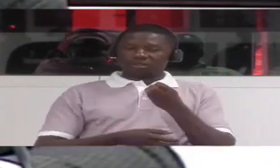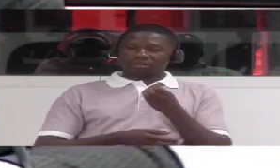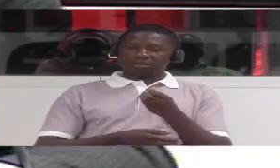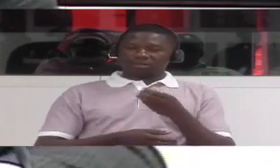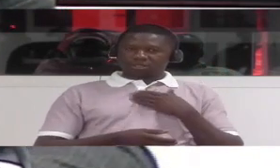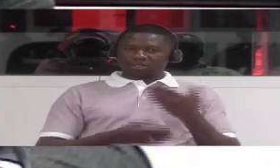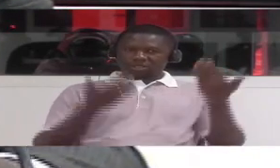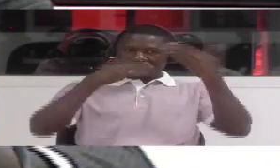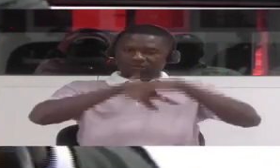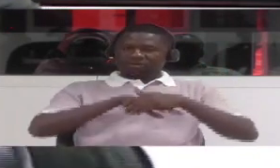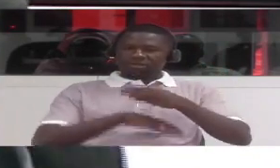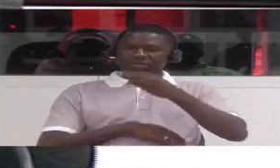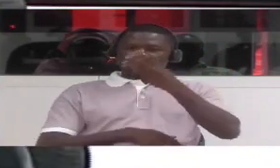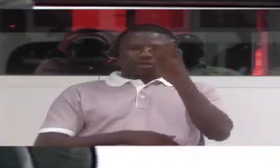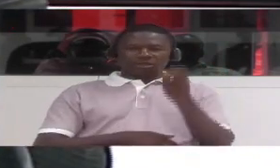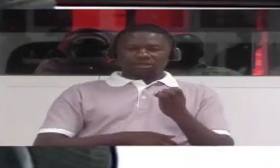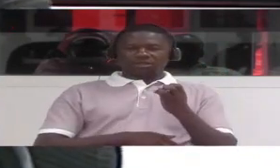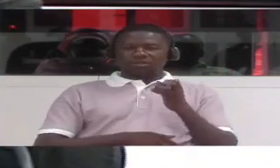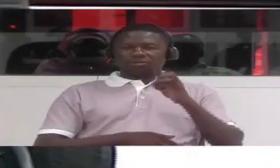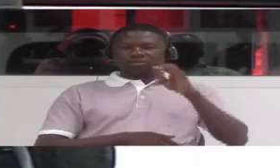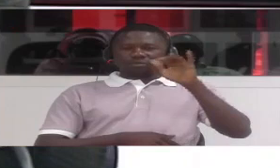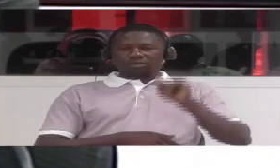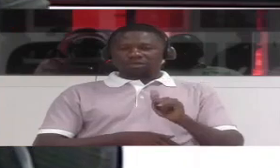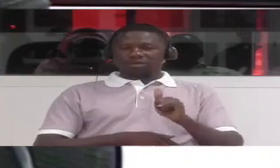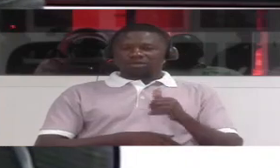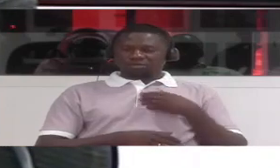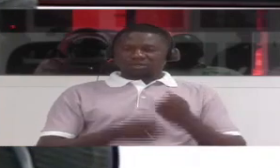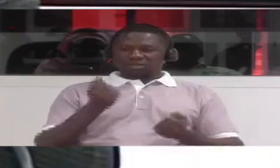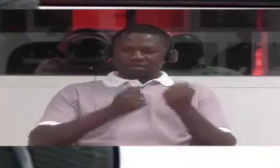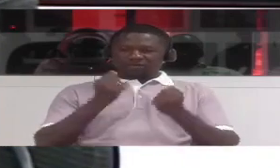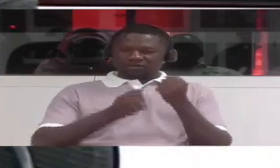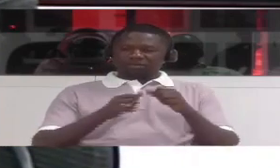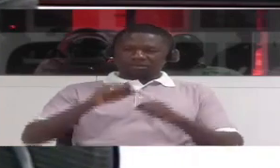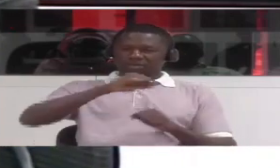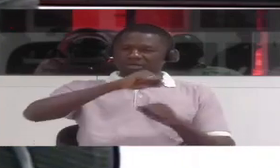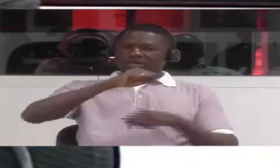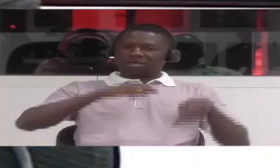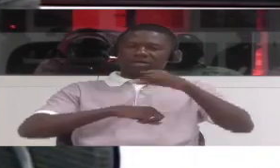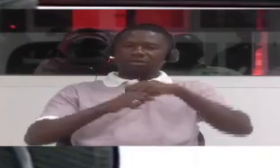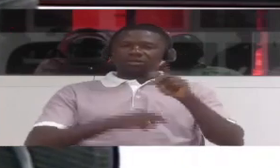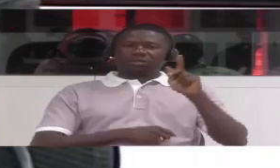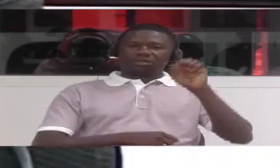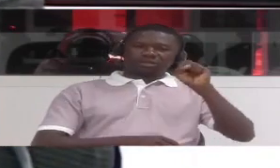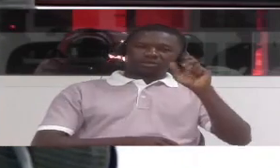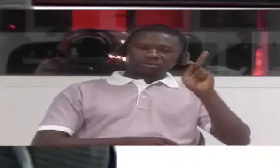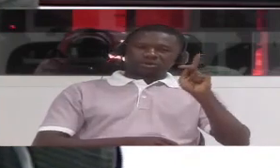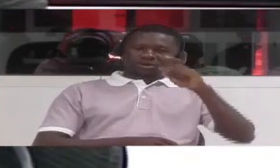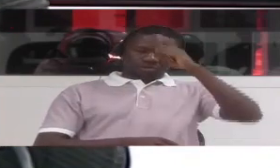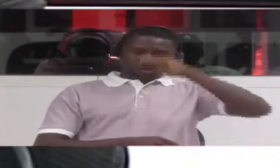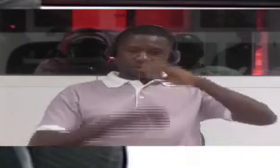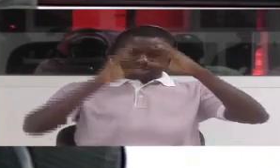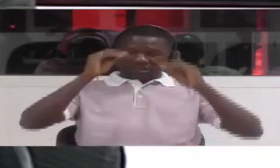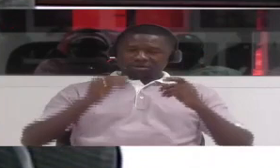in the evening of the 30th May, I was driving. I had a car. I was driving around Serekunda police station. I was meeting a